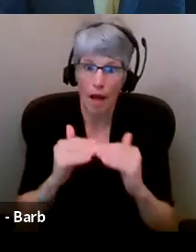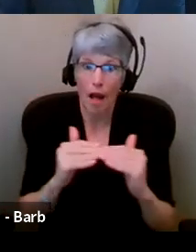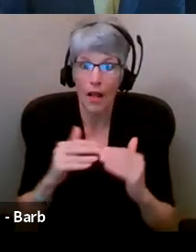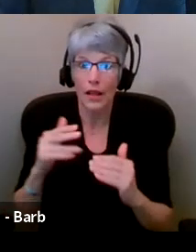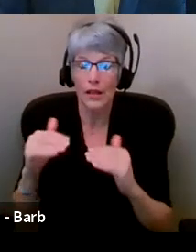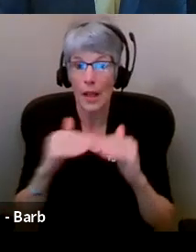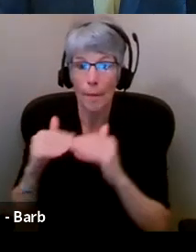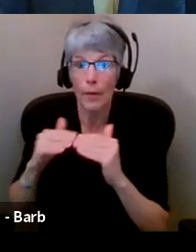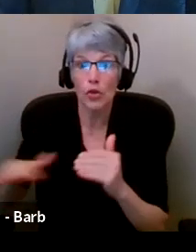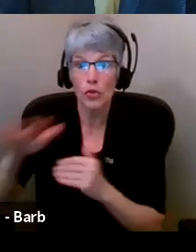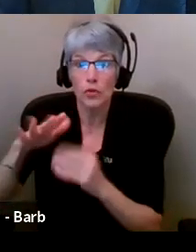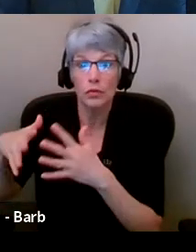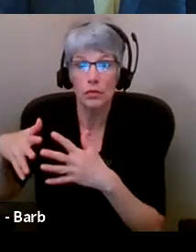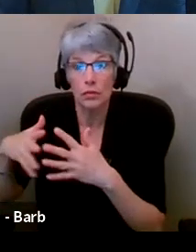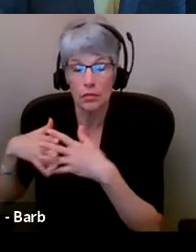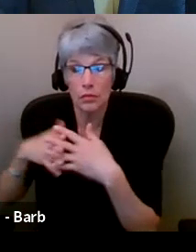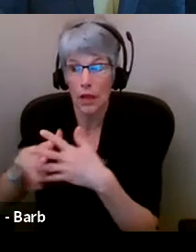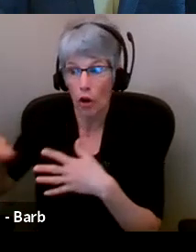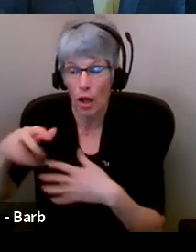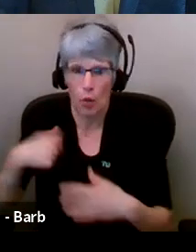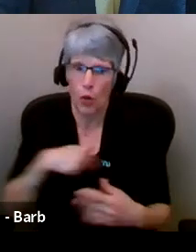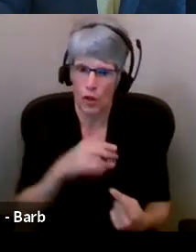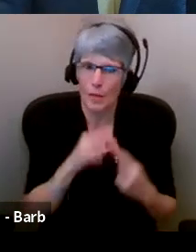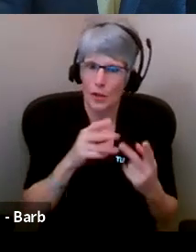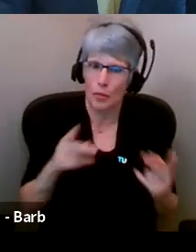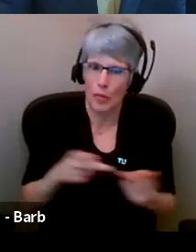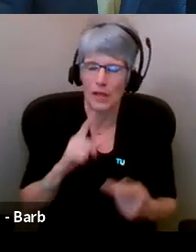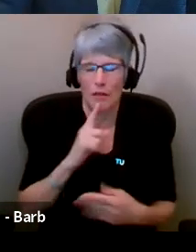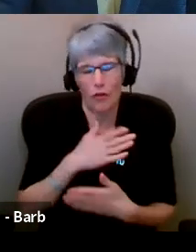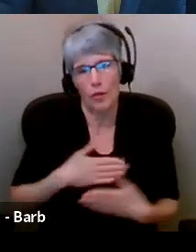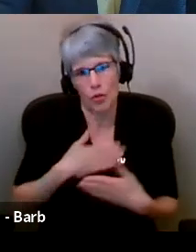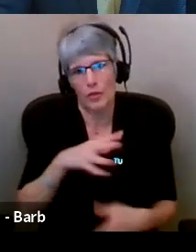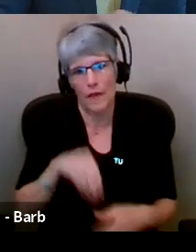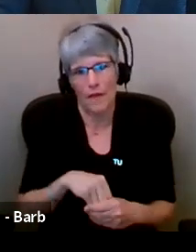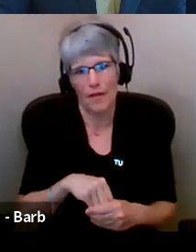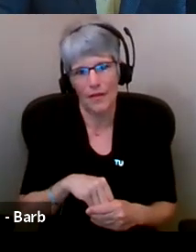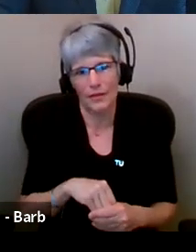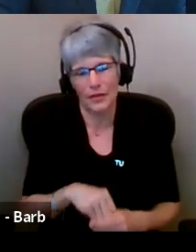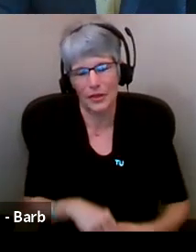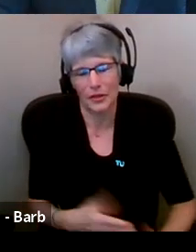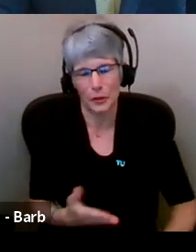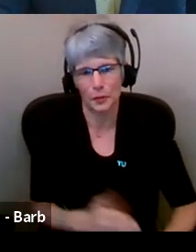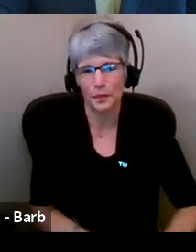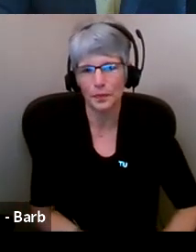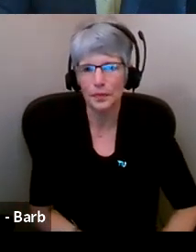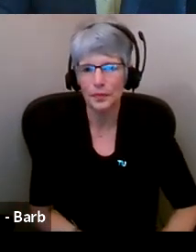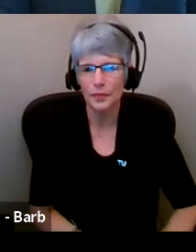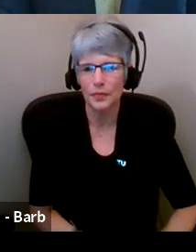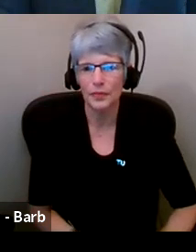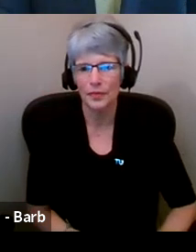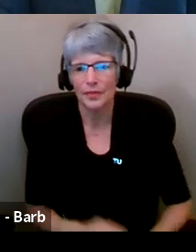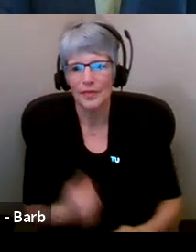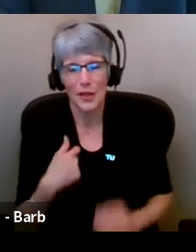and the country, we're in a special place. And I appreciate being a part of that. Thank you, Steve. And I'm going to